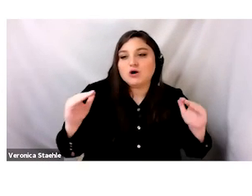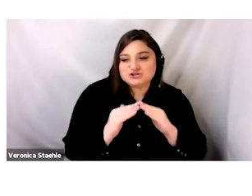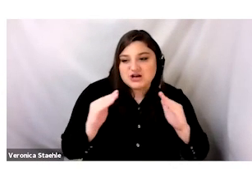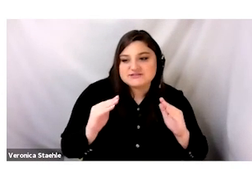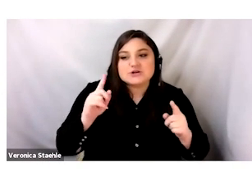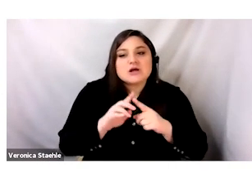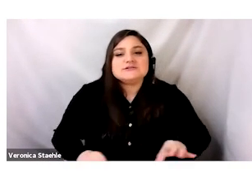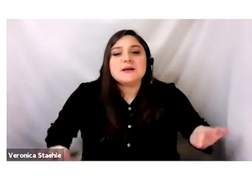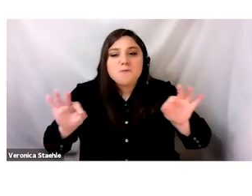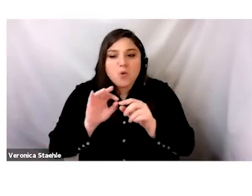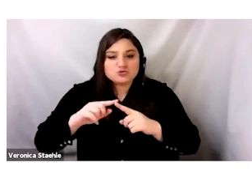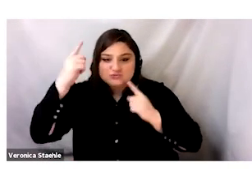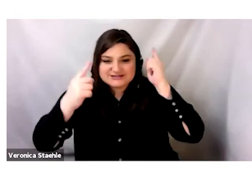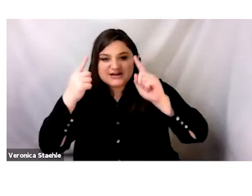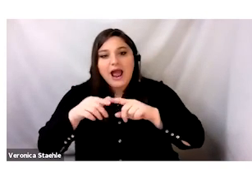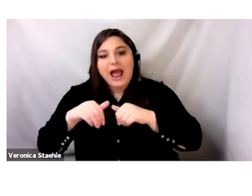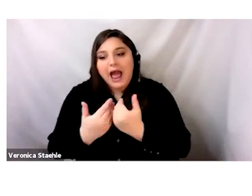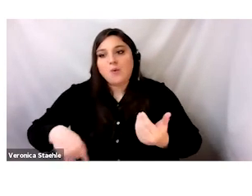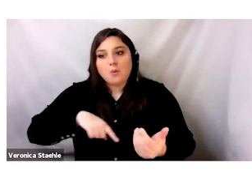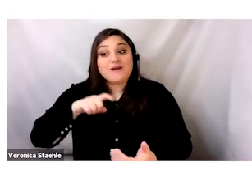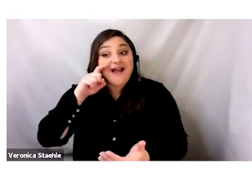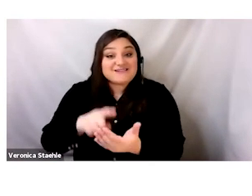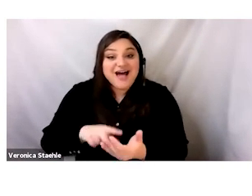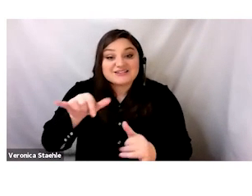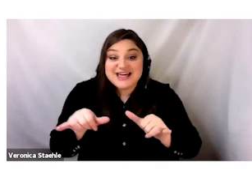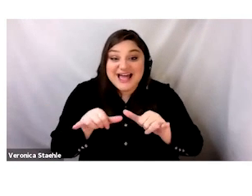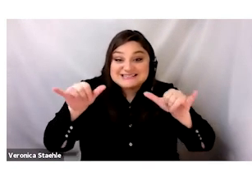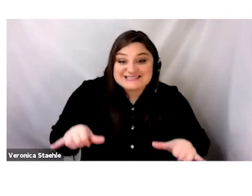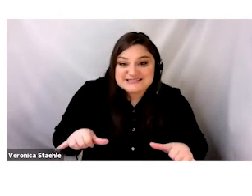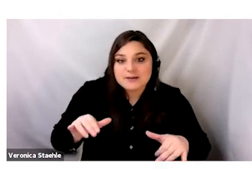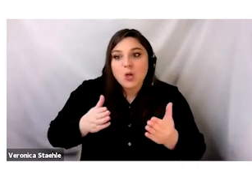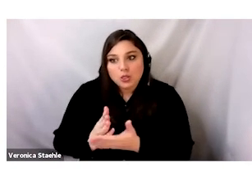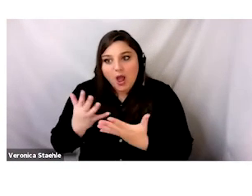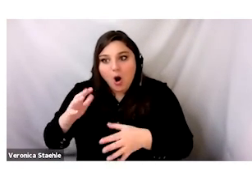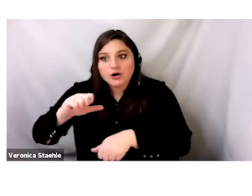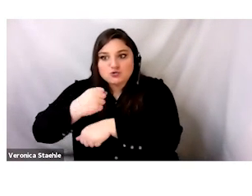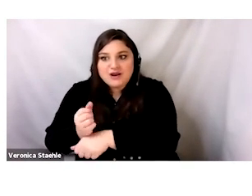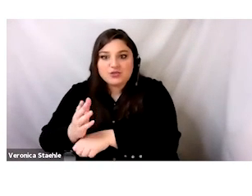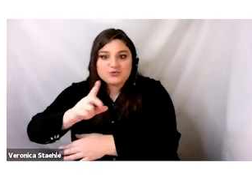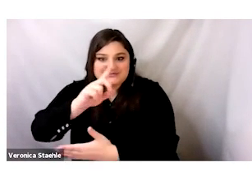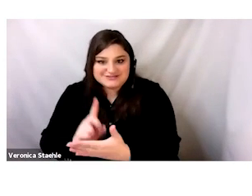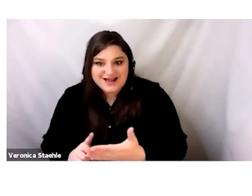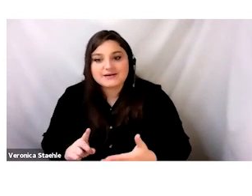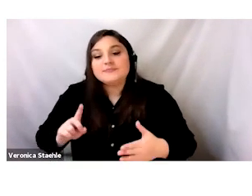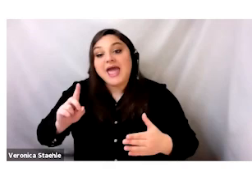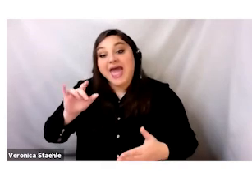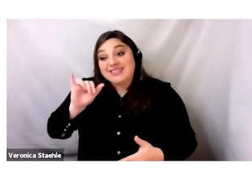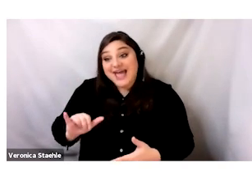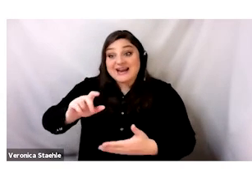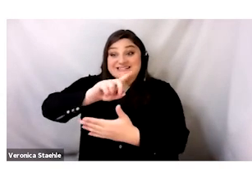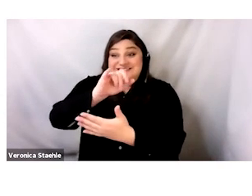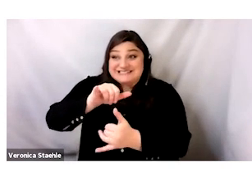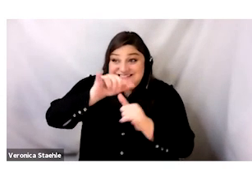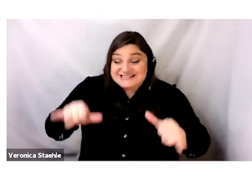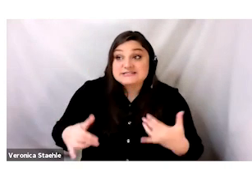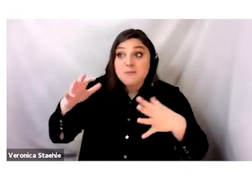be redesigned, and not just be a person that passively moves through life, but understand that I have a role or responsibility and a